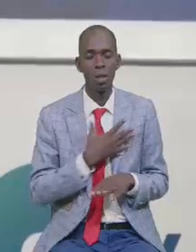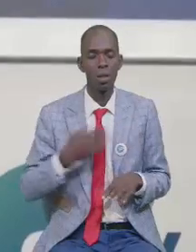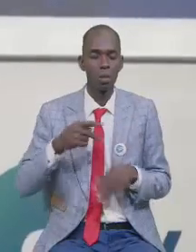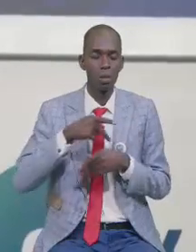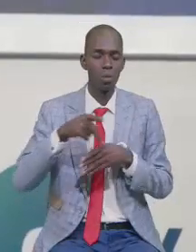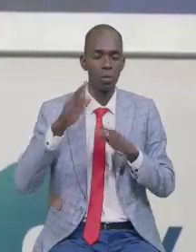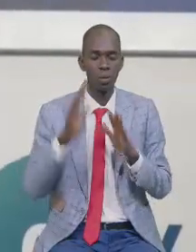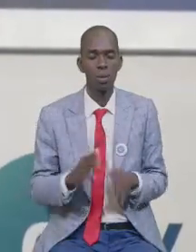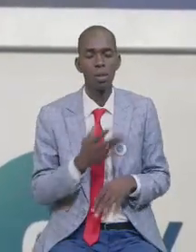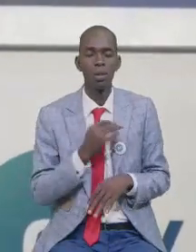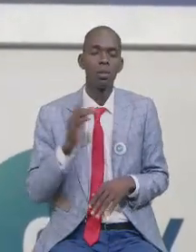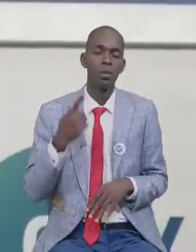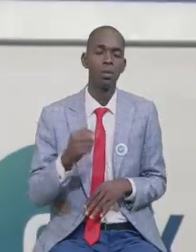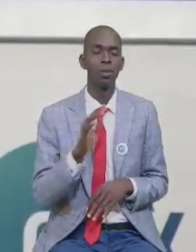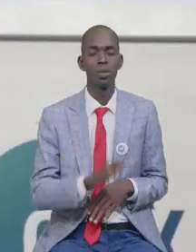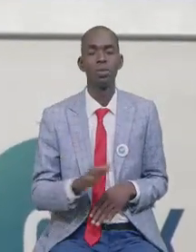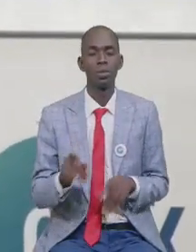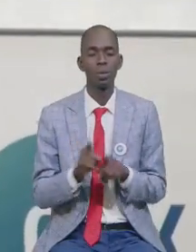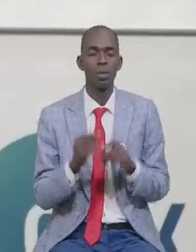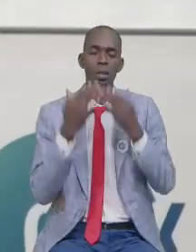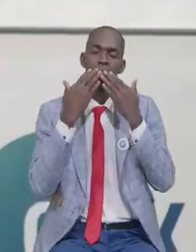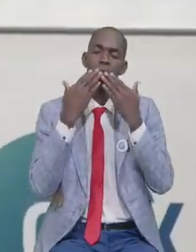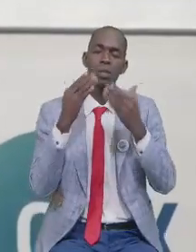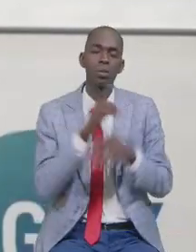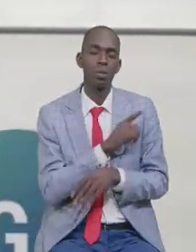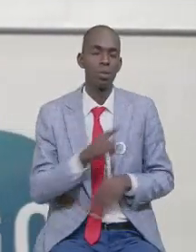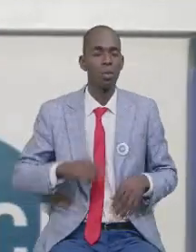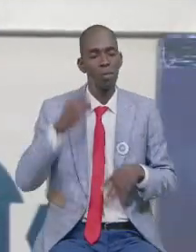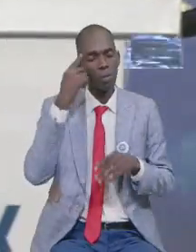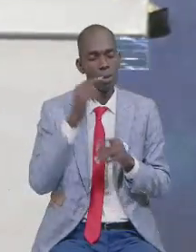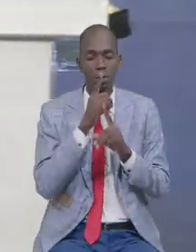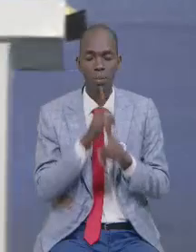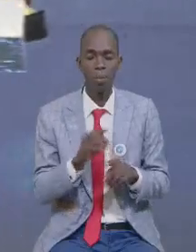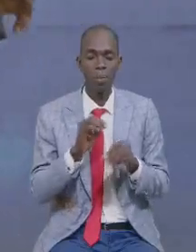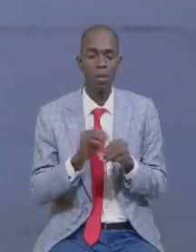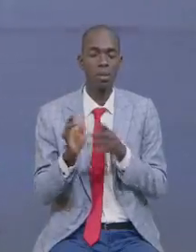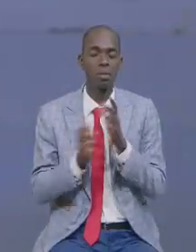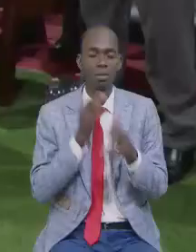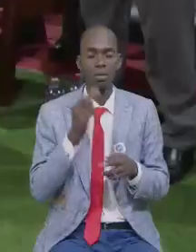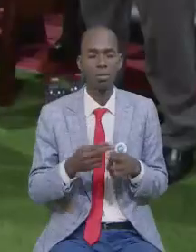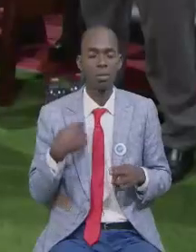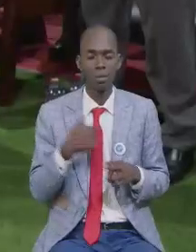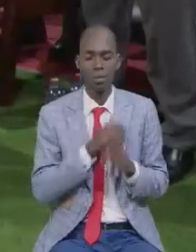your children. Thank you, Lord, for the answer. In Jesus' name, we pray.